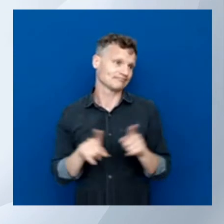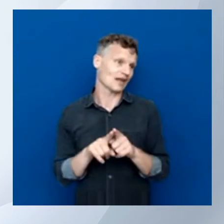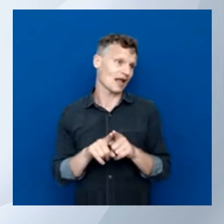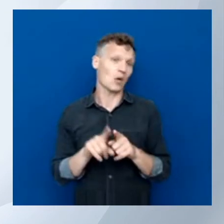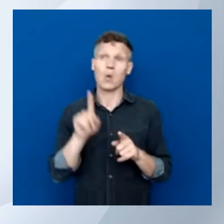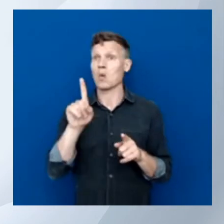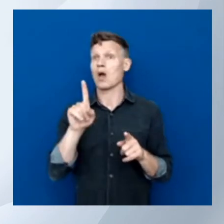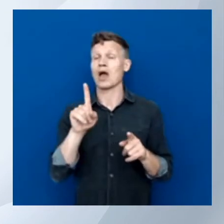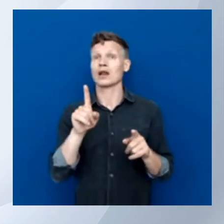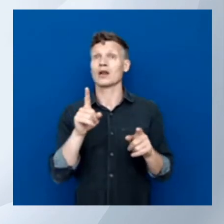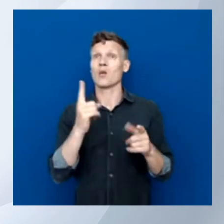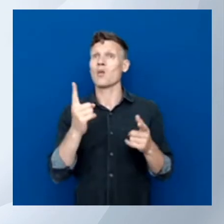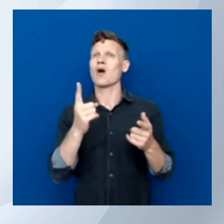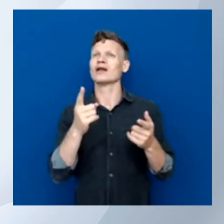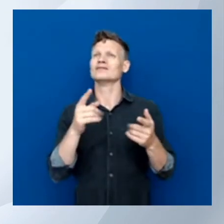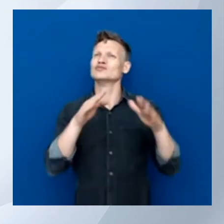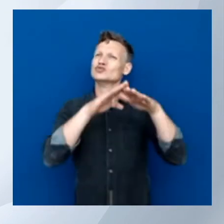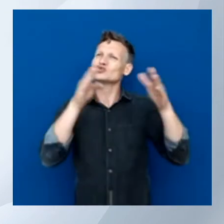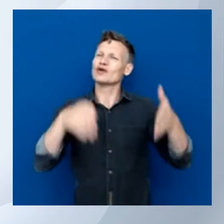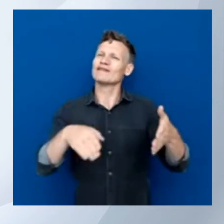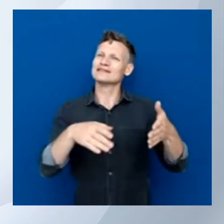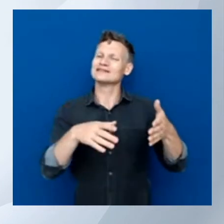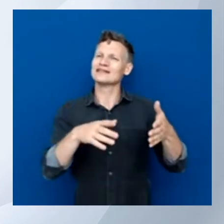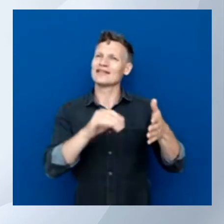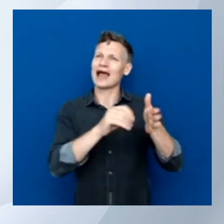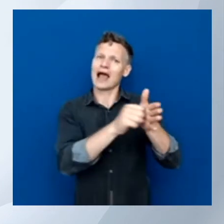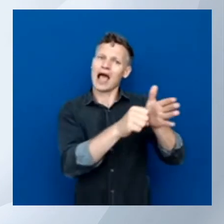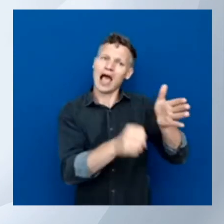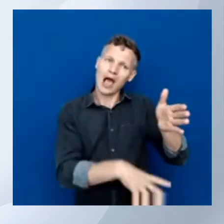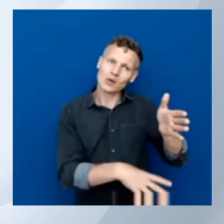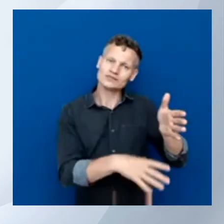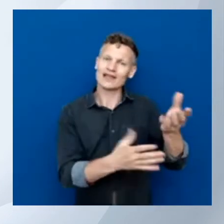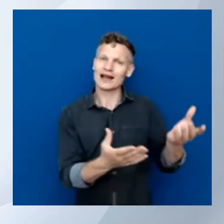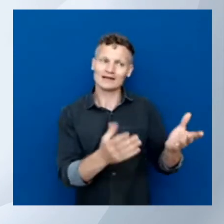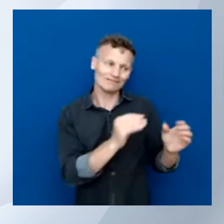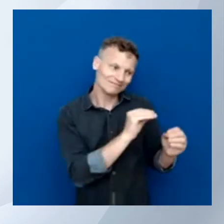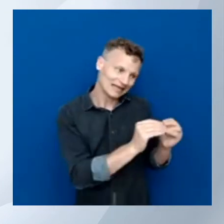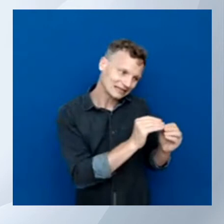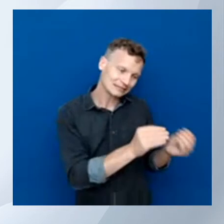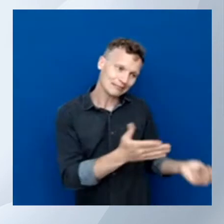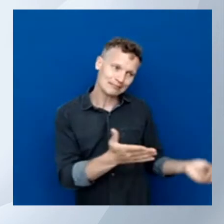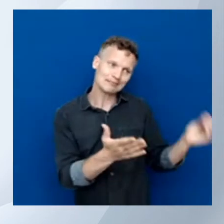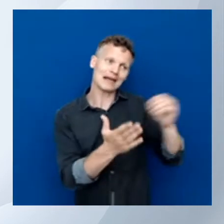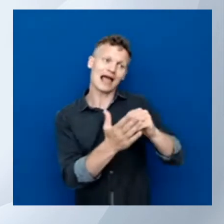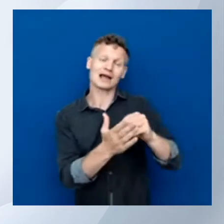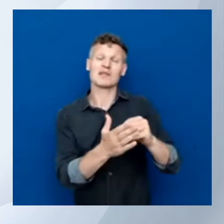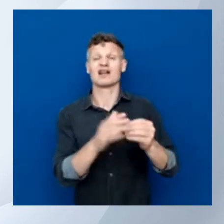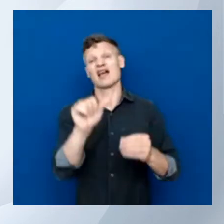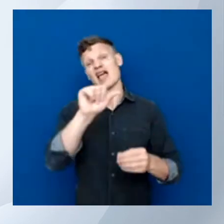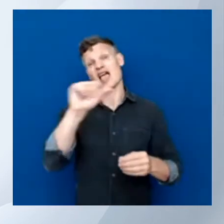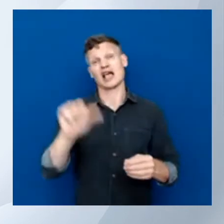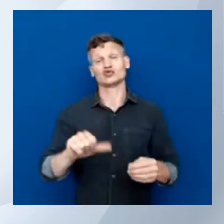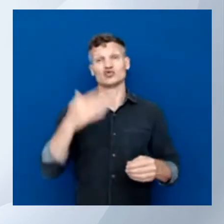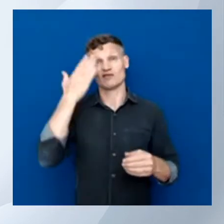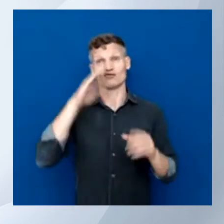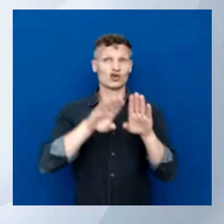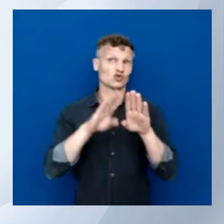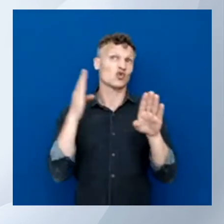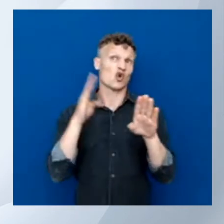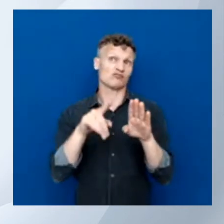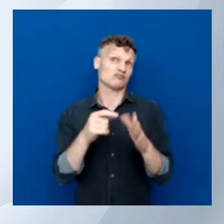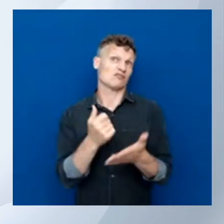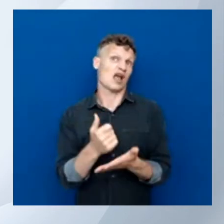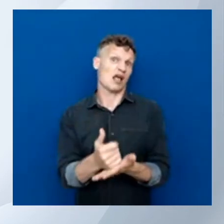the load balancer, you do the deploy, and you put it back in. Again, Azure Front Door takes care of doing that. And the final thing you could do is more of a